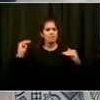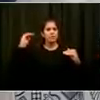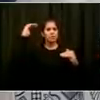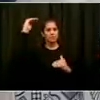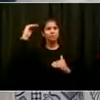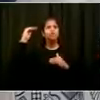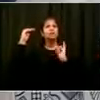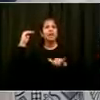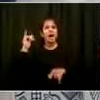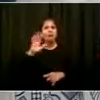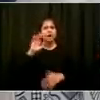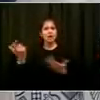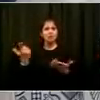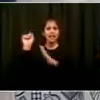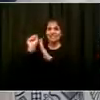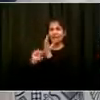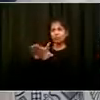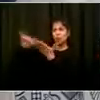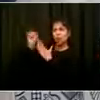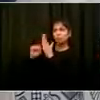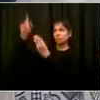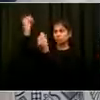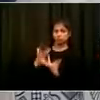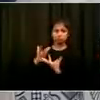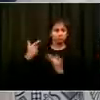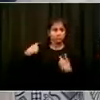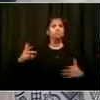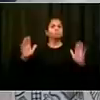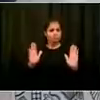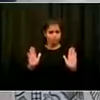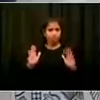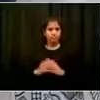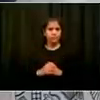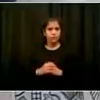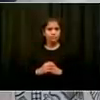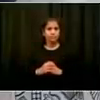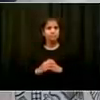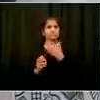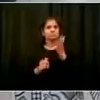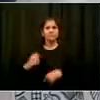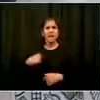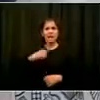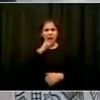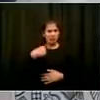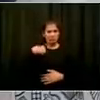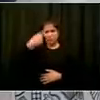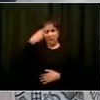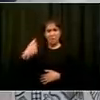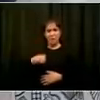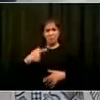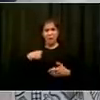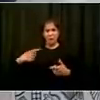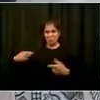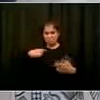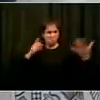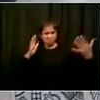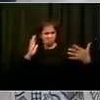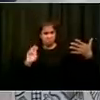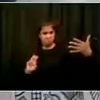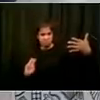something I keep telling people to fight, and I think a lot of people are fighting back. The orange zone alone is going to have a very